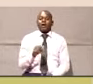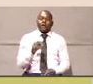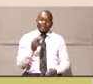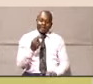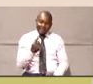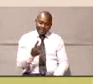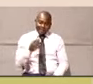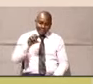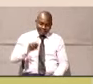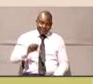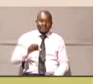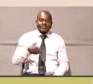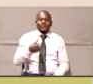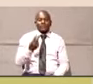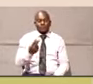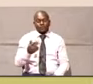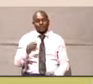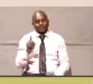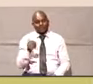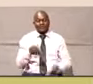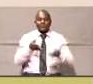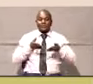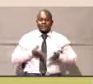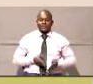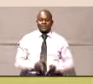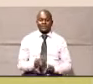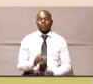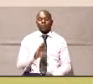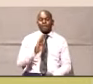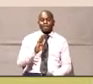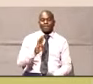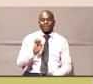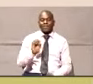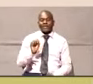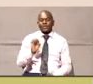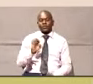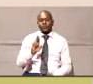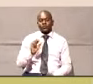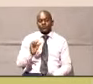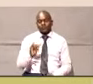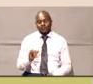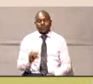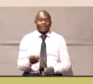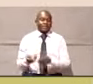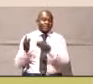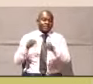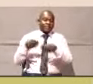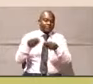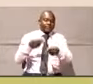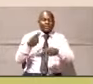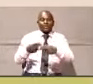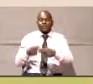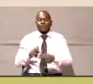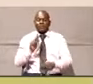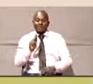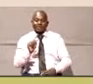Gulama Najachagwe. He was the first son of Jessica and Besweri. He was named after his grandfather Kazimba, who